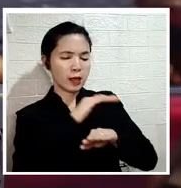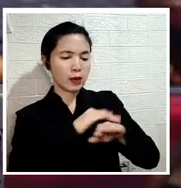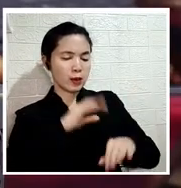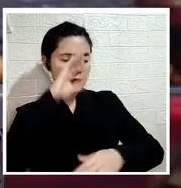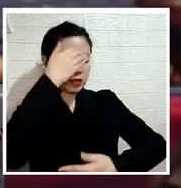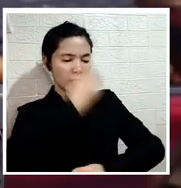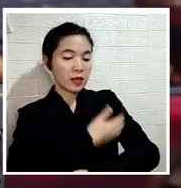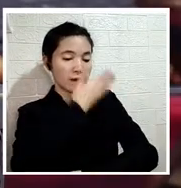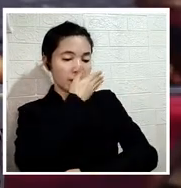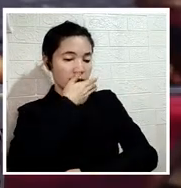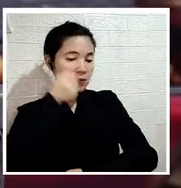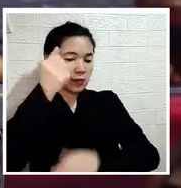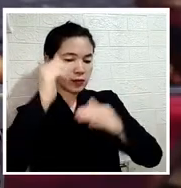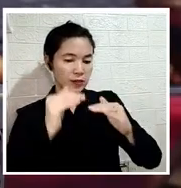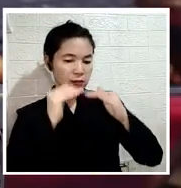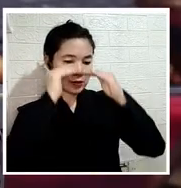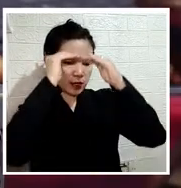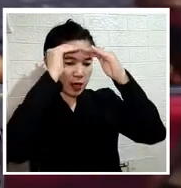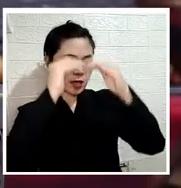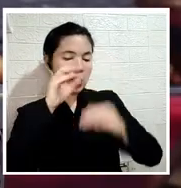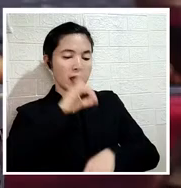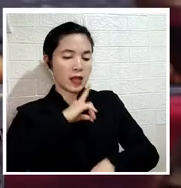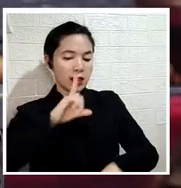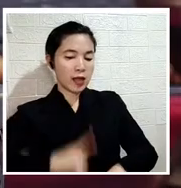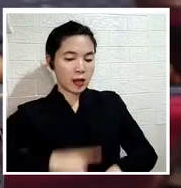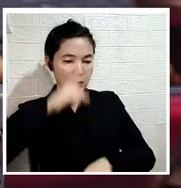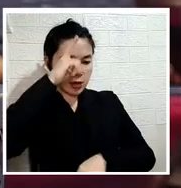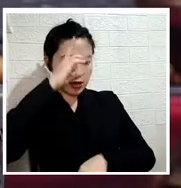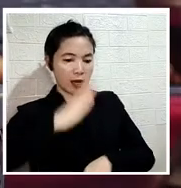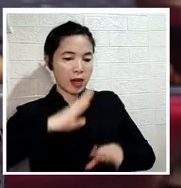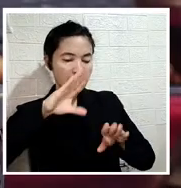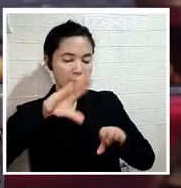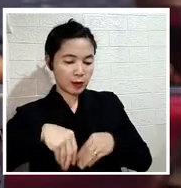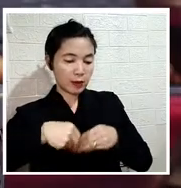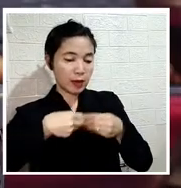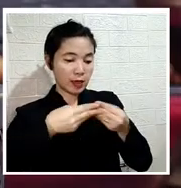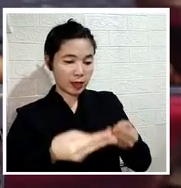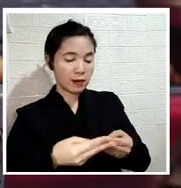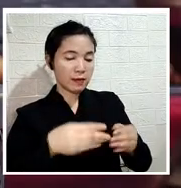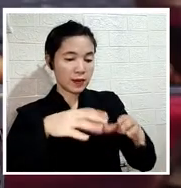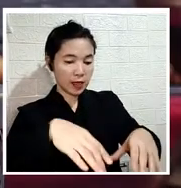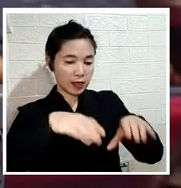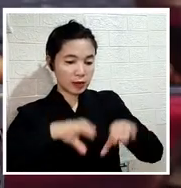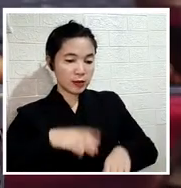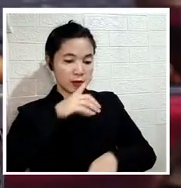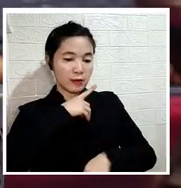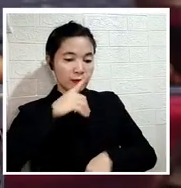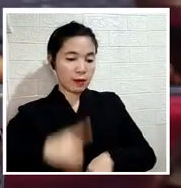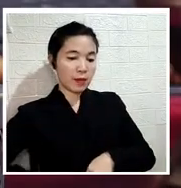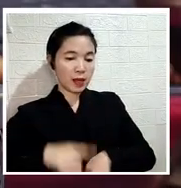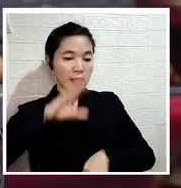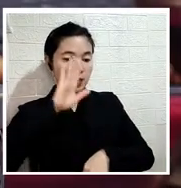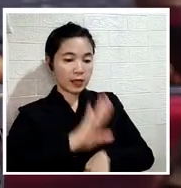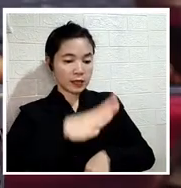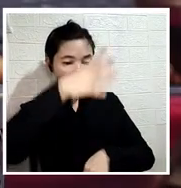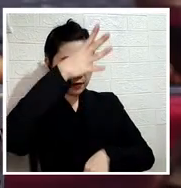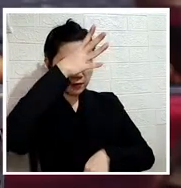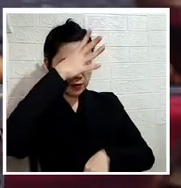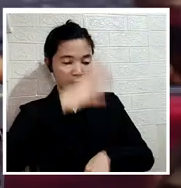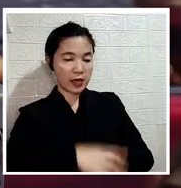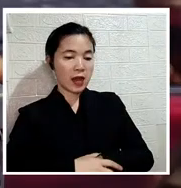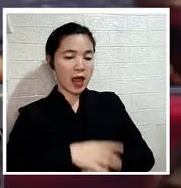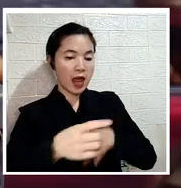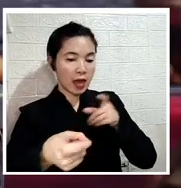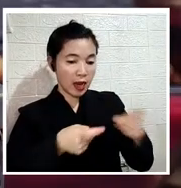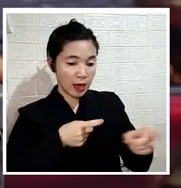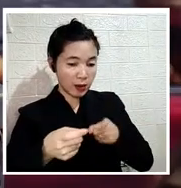High, and the Lord God will give him the throne of David, his father. And he will rule over